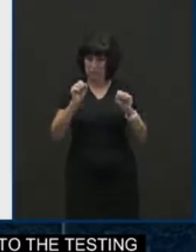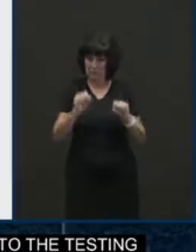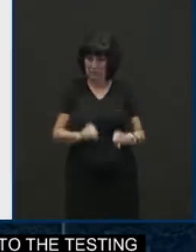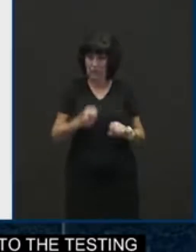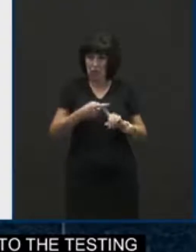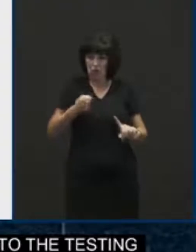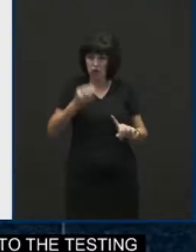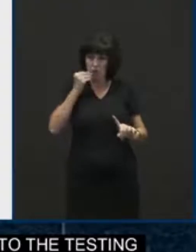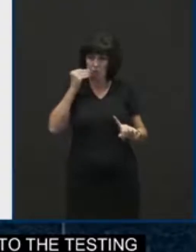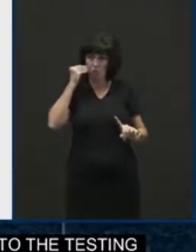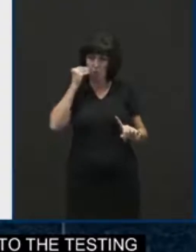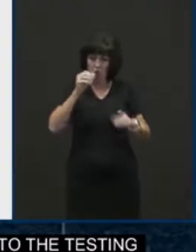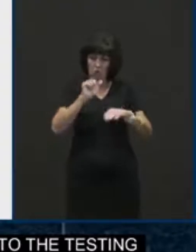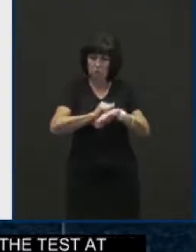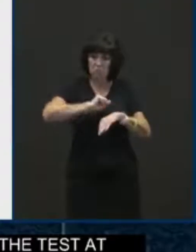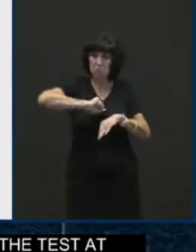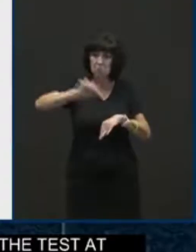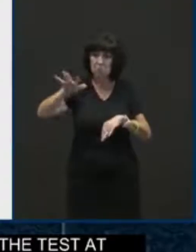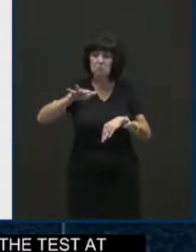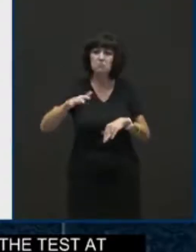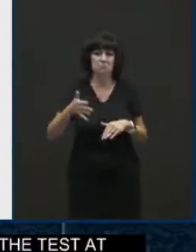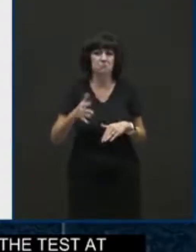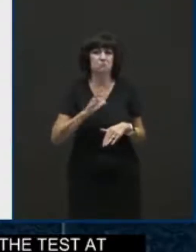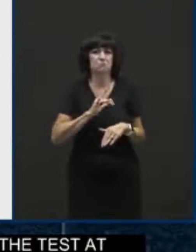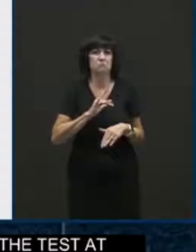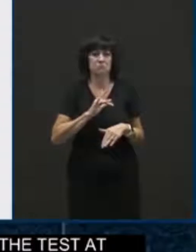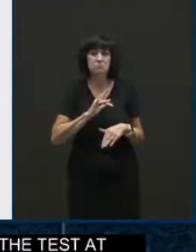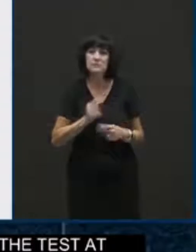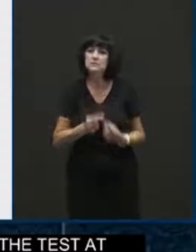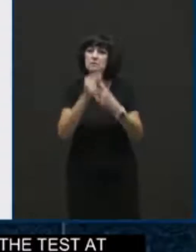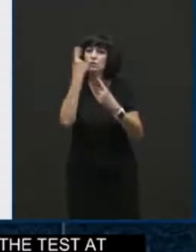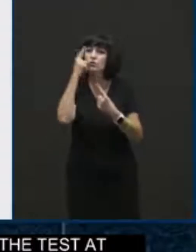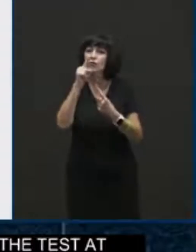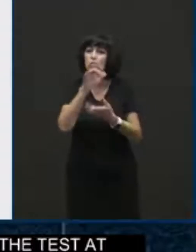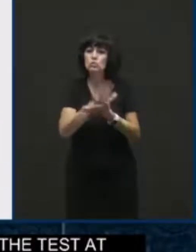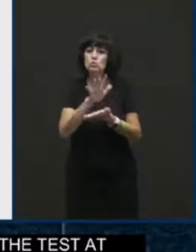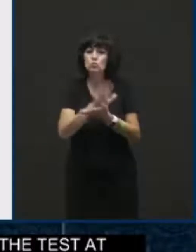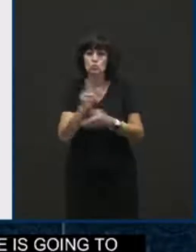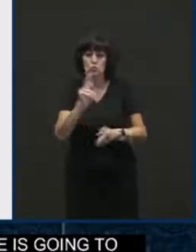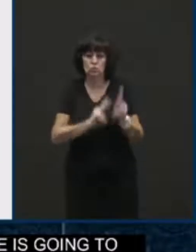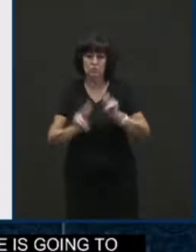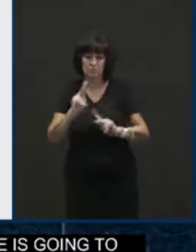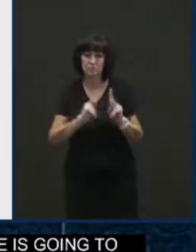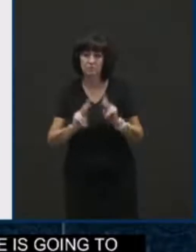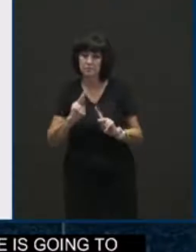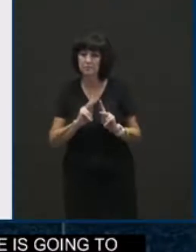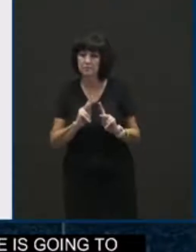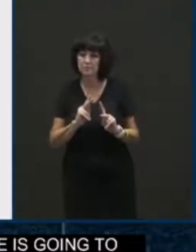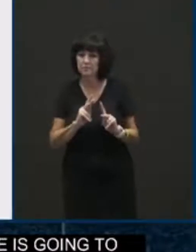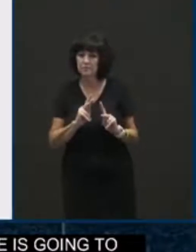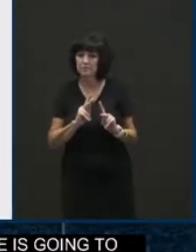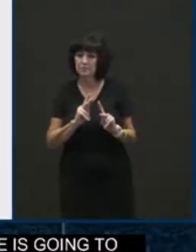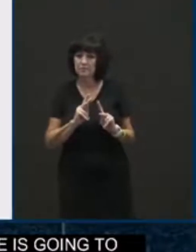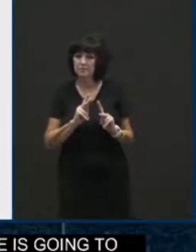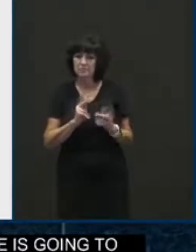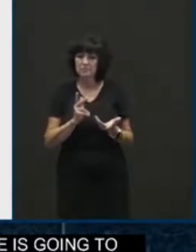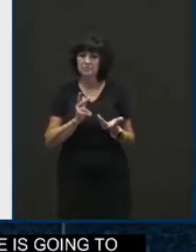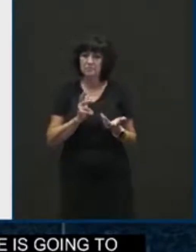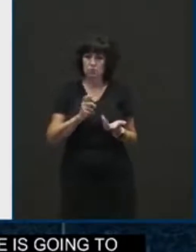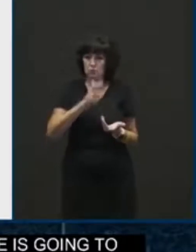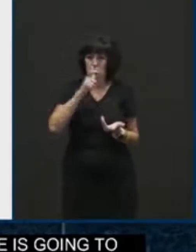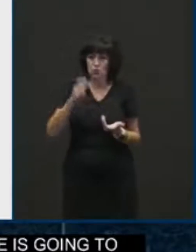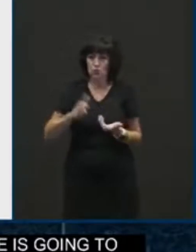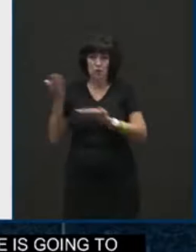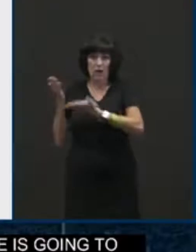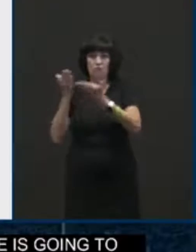and there's going to be more of that. So we'll not only, we won't have to take the testing site to a parking lot near you